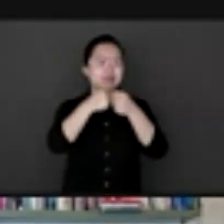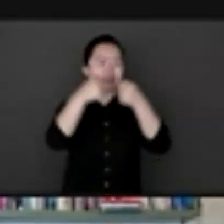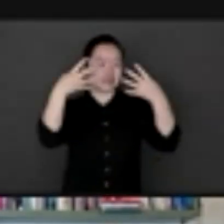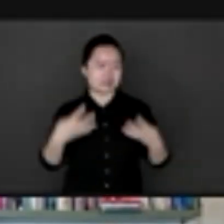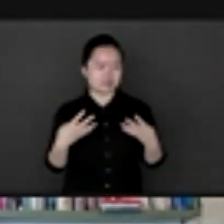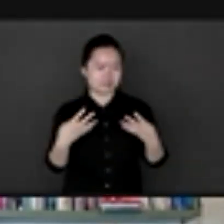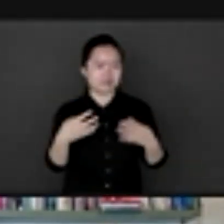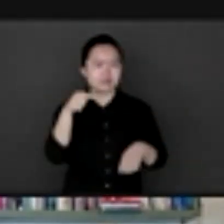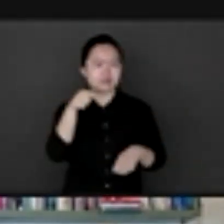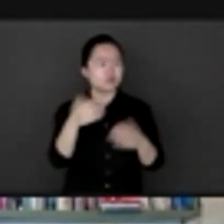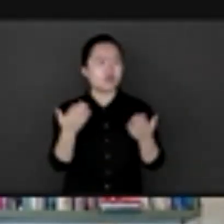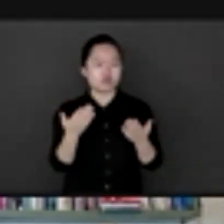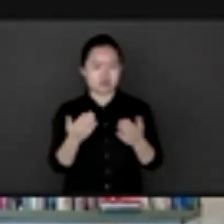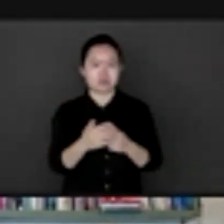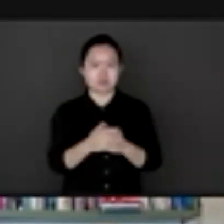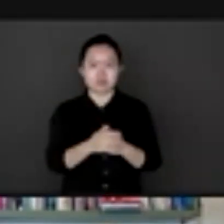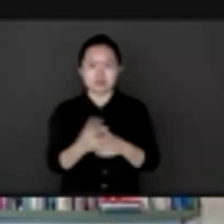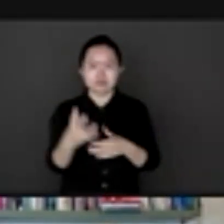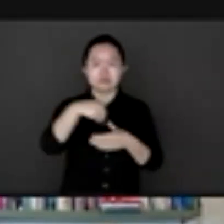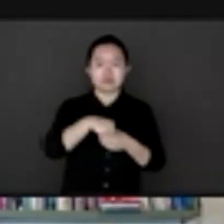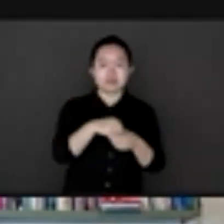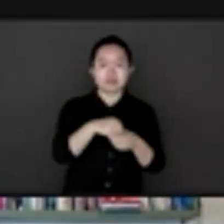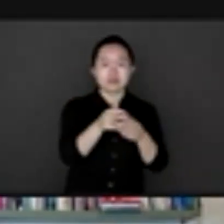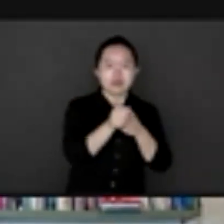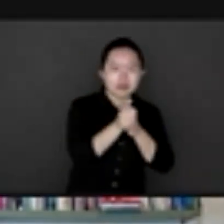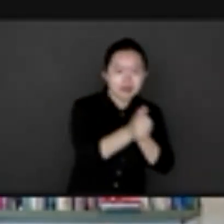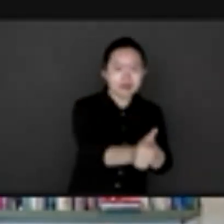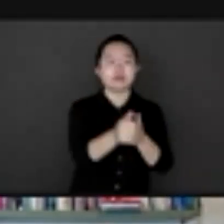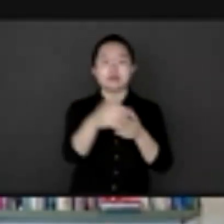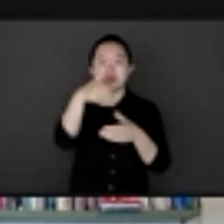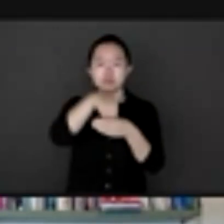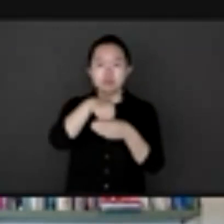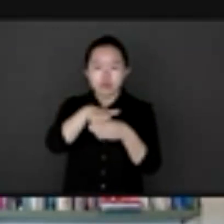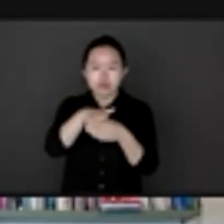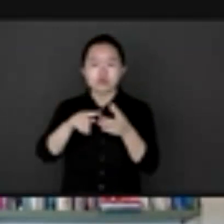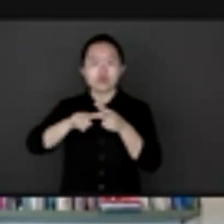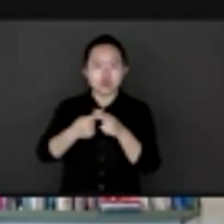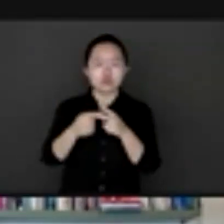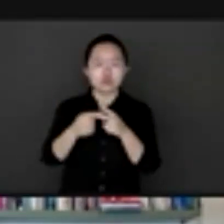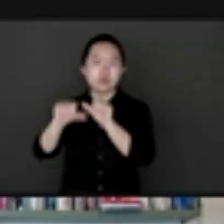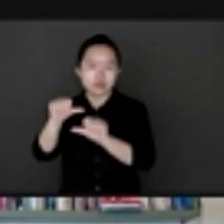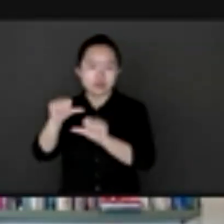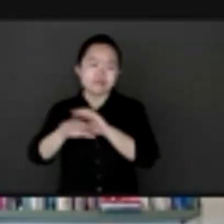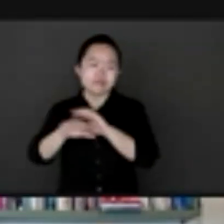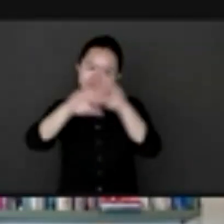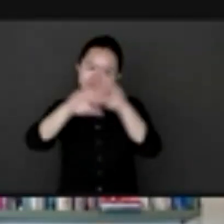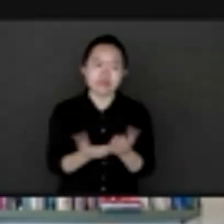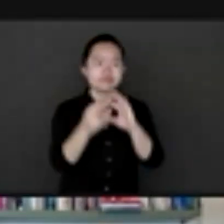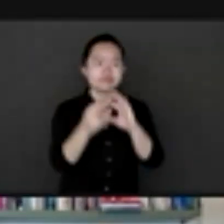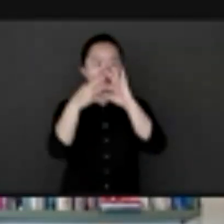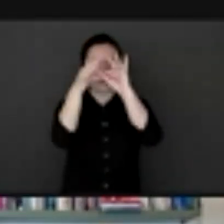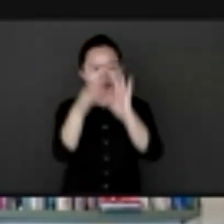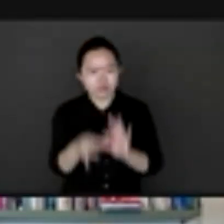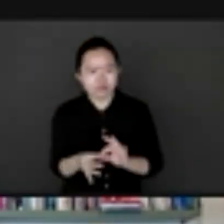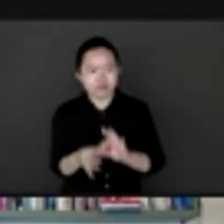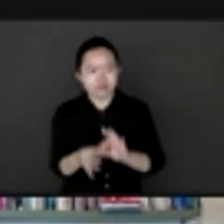What if design system were a language? Italian designer Massimo Vignelli said,